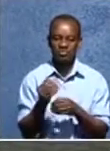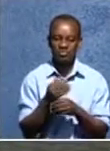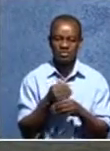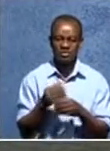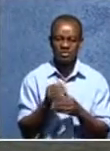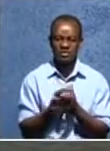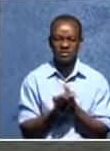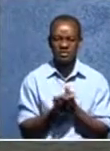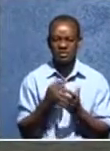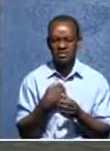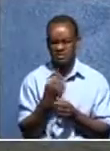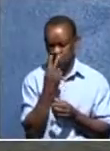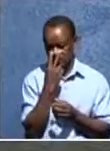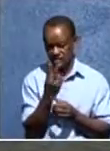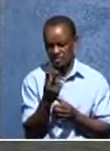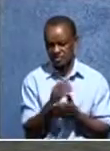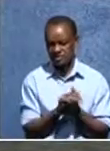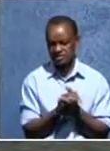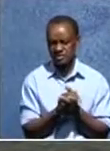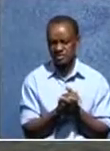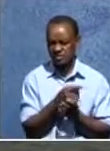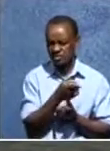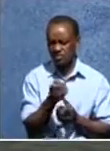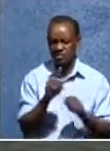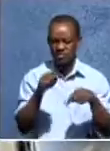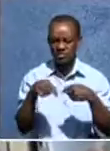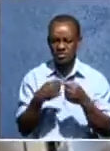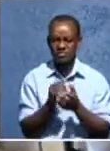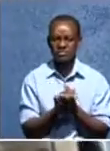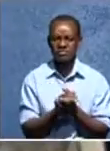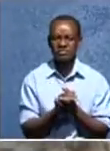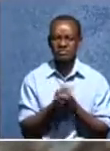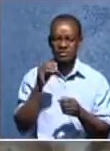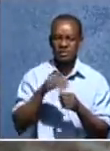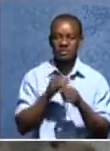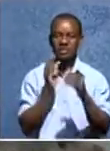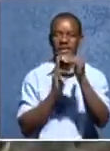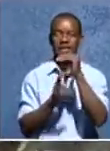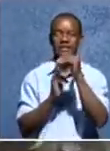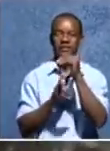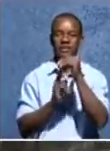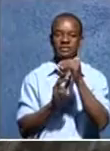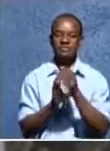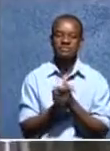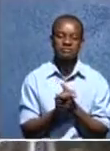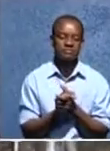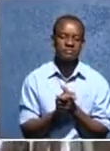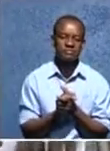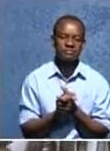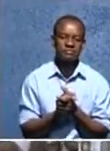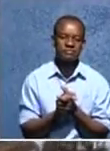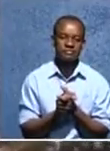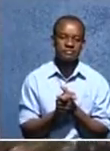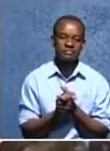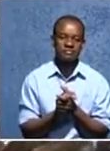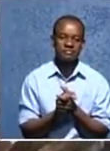I see all of that can be found in tourism. And that's something very important. People must start realizing that they are already part of tourism and